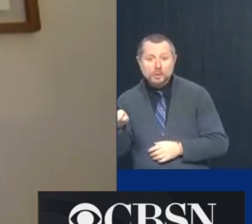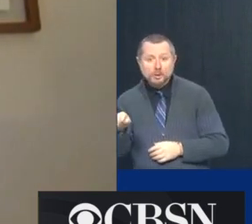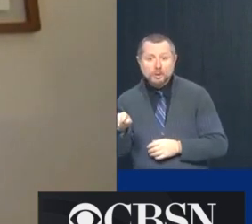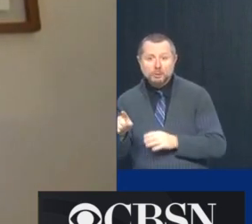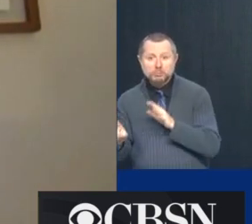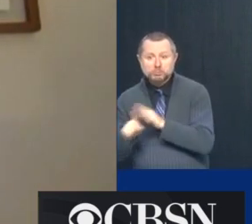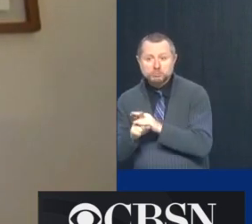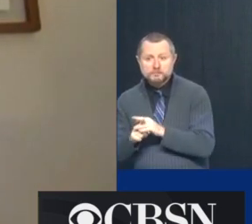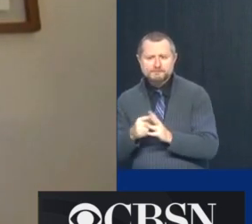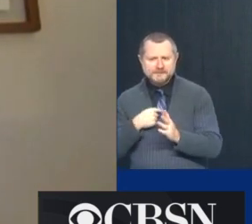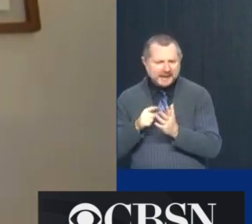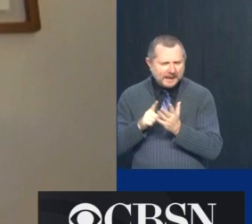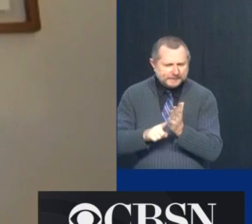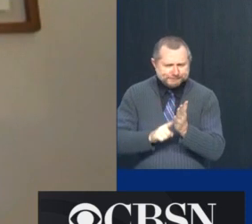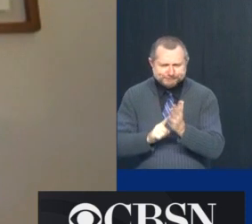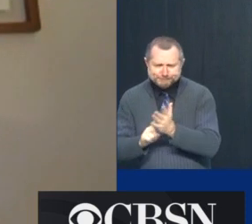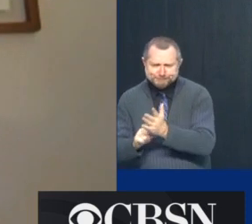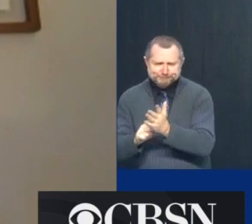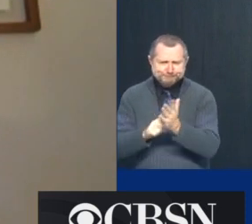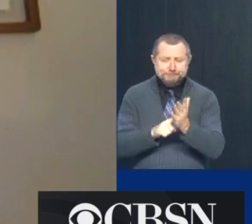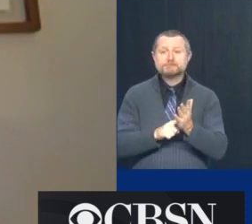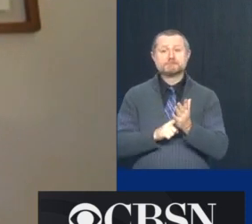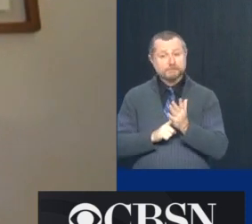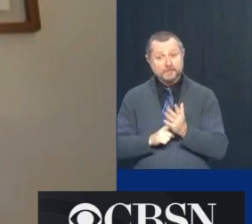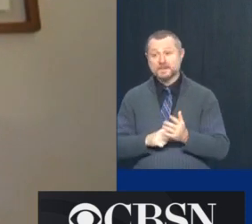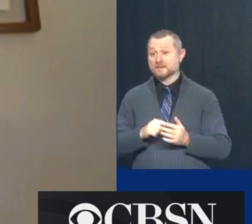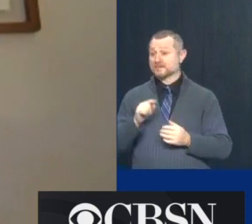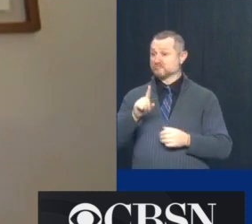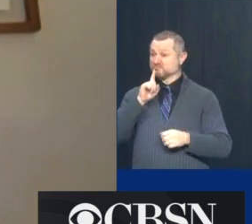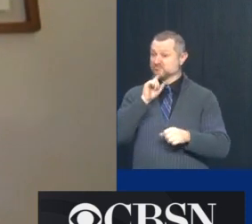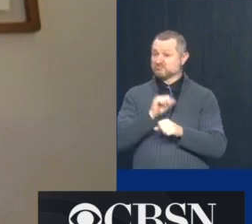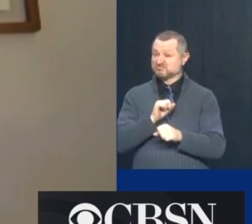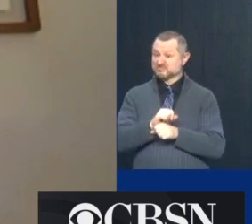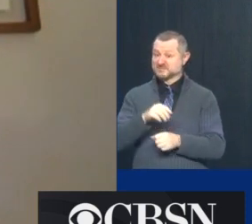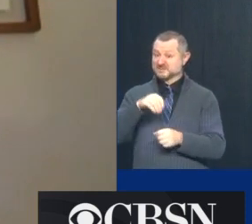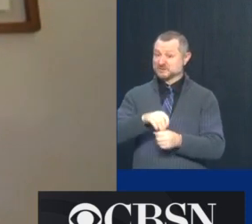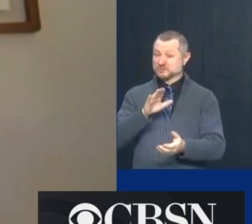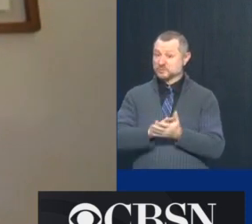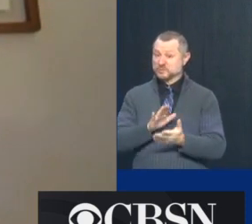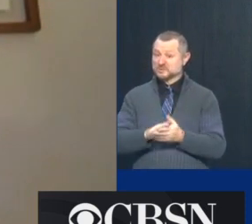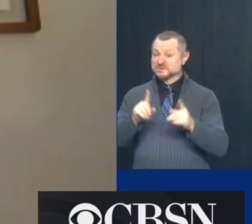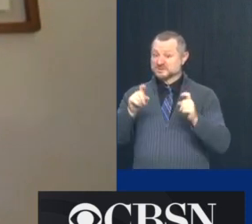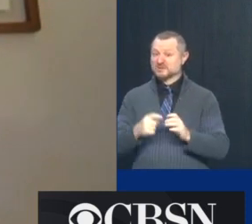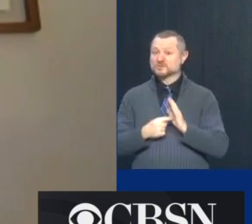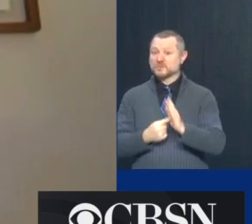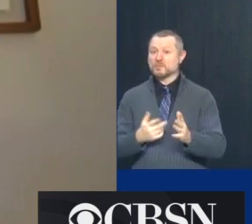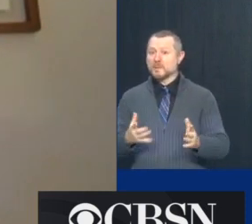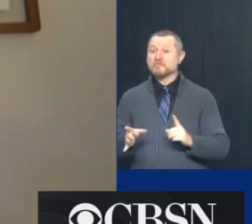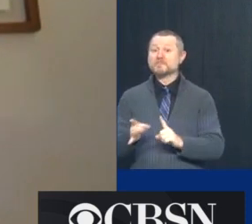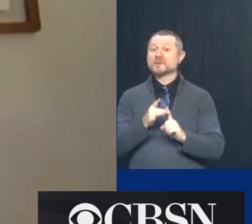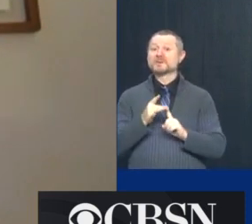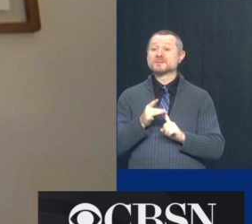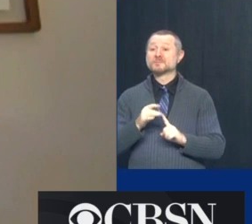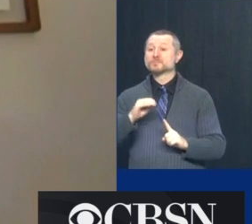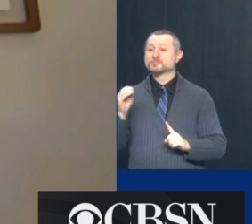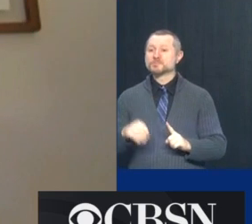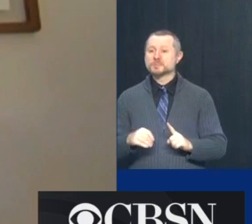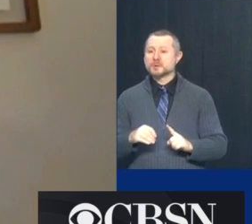point and to the mayor's point, was that in-school testing showed us that we had a positivity rate of